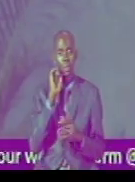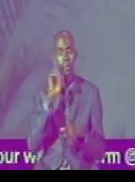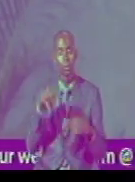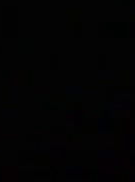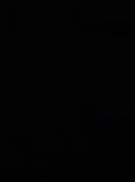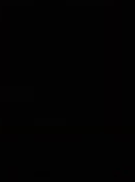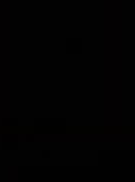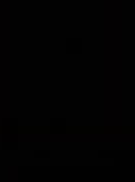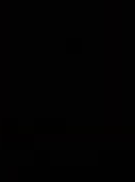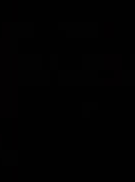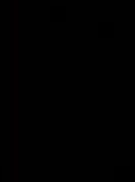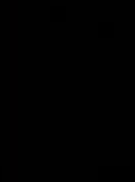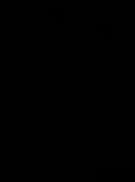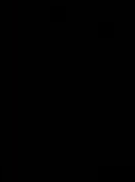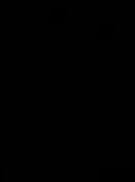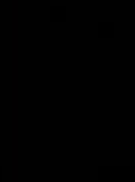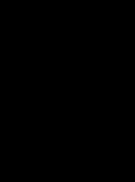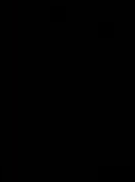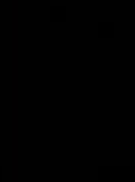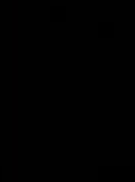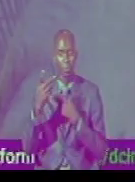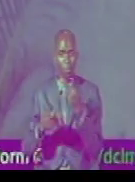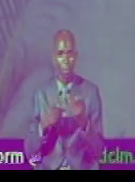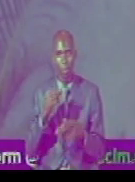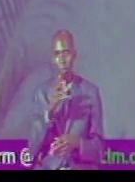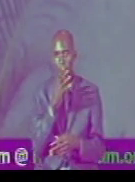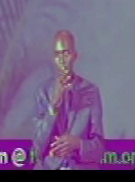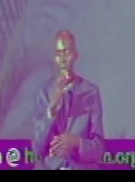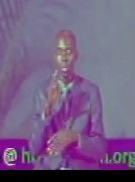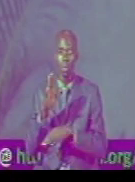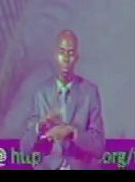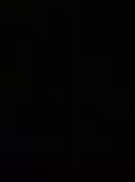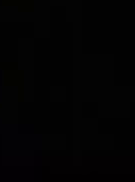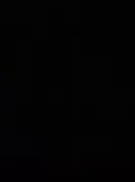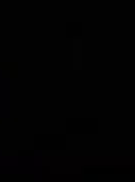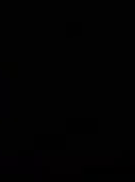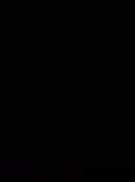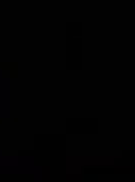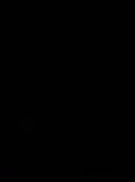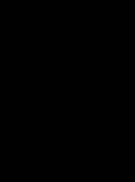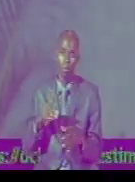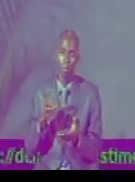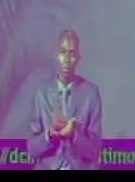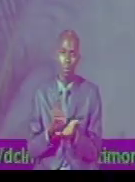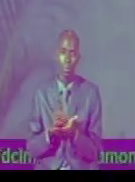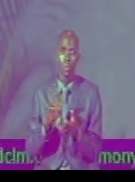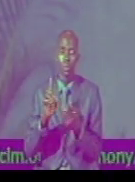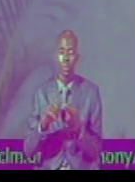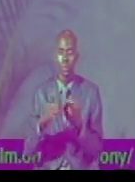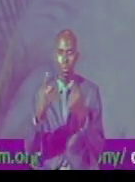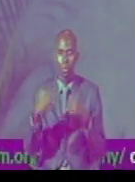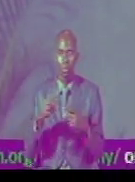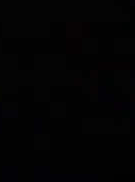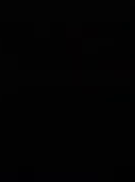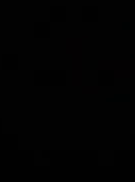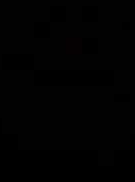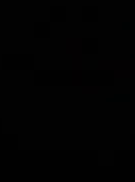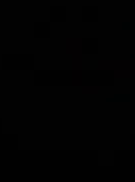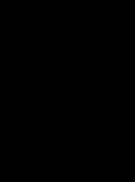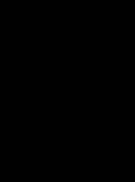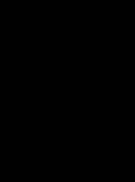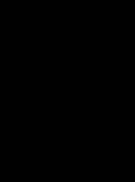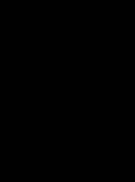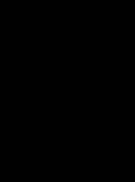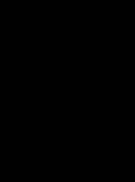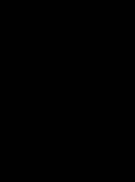she consulted her doctor. She said, bless me. So the doctor brought all their equipment. So